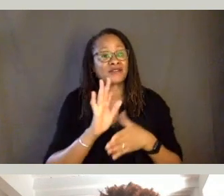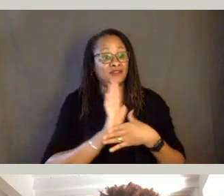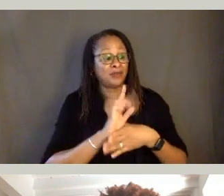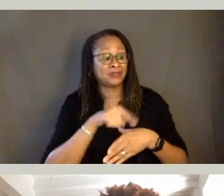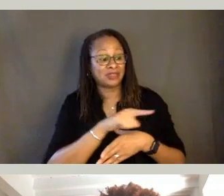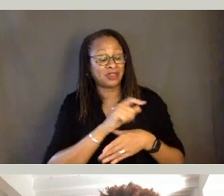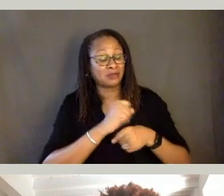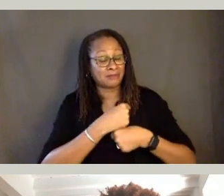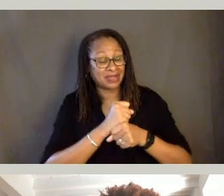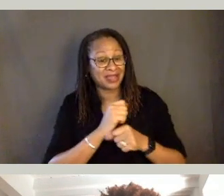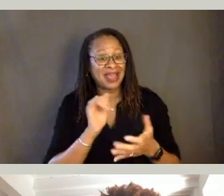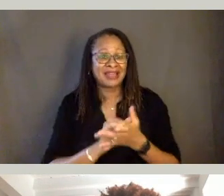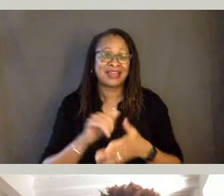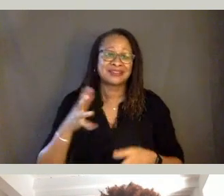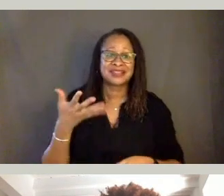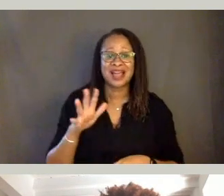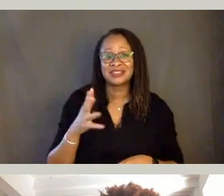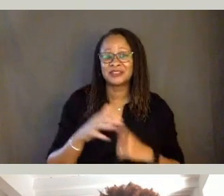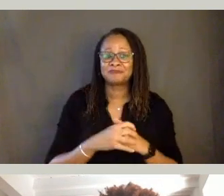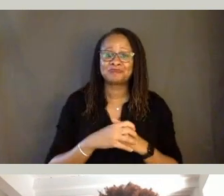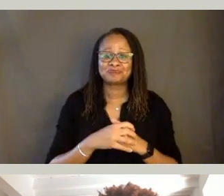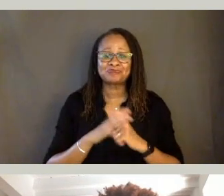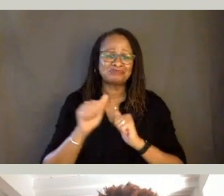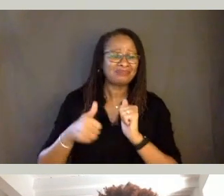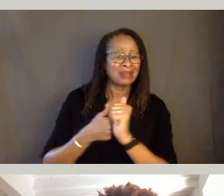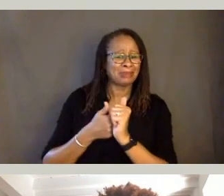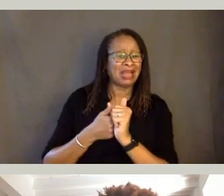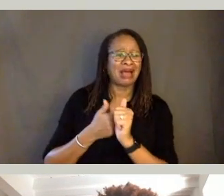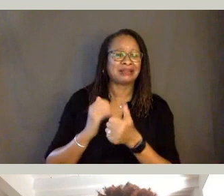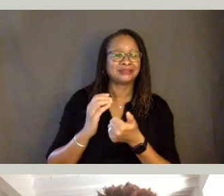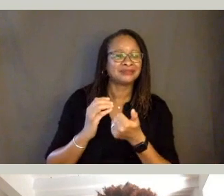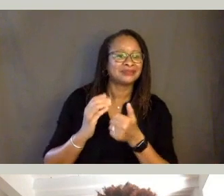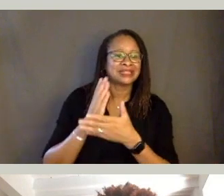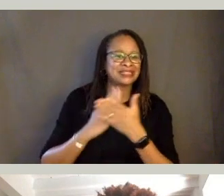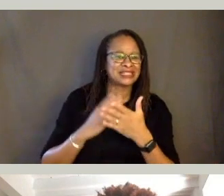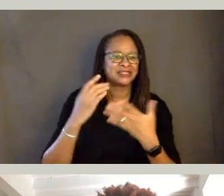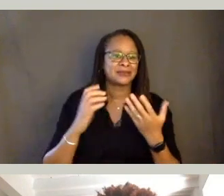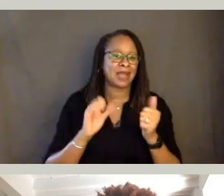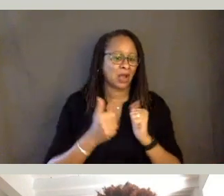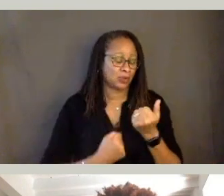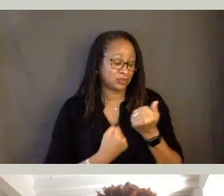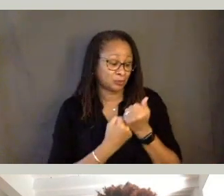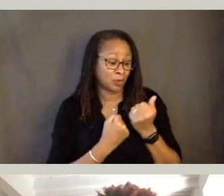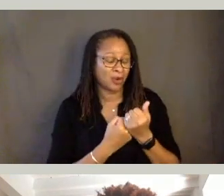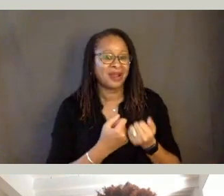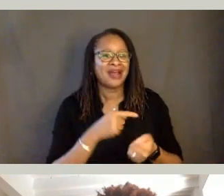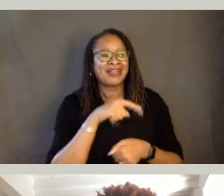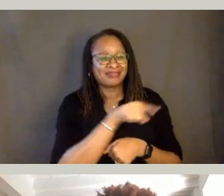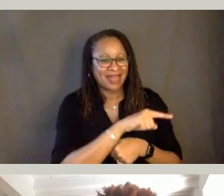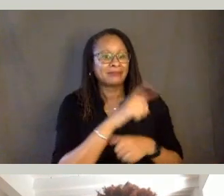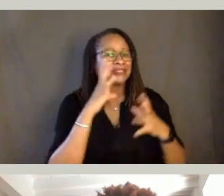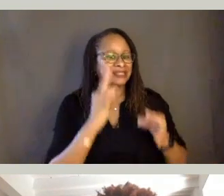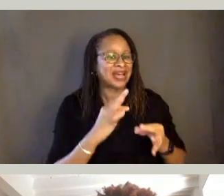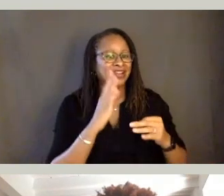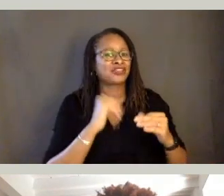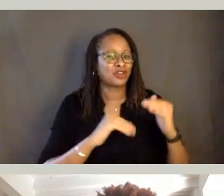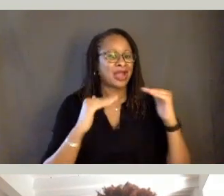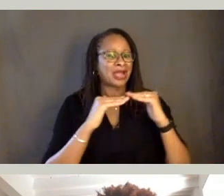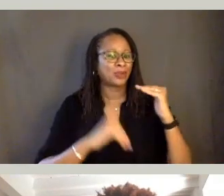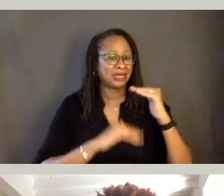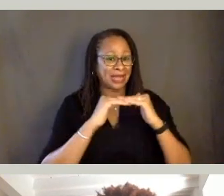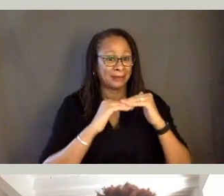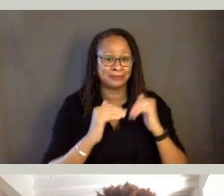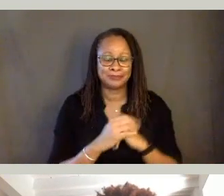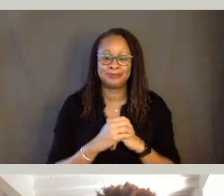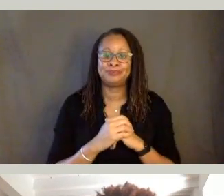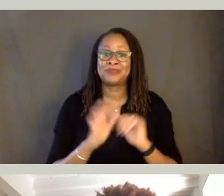so that's kind of just to kind of behind the scenes of how we support the filmmakers arriving at what their equity cap is. I think a challenge I see a lot of the